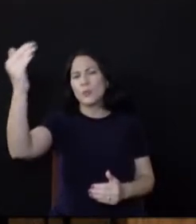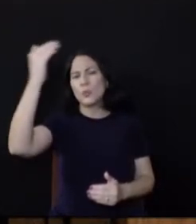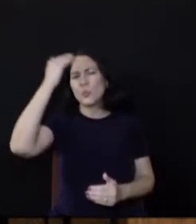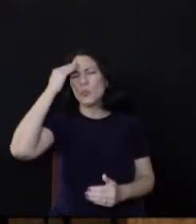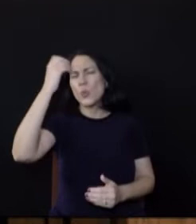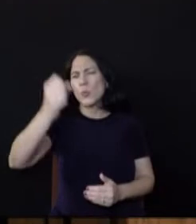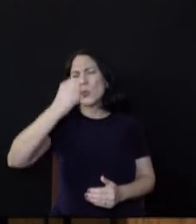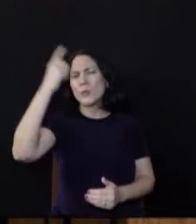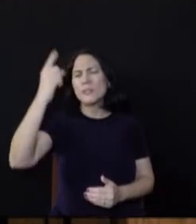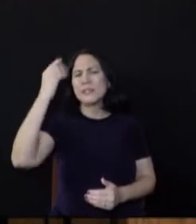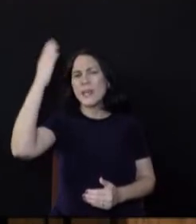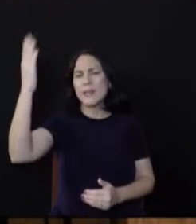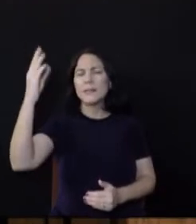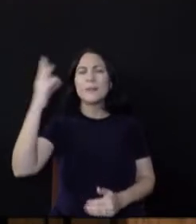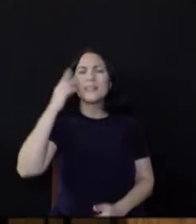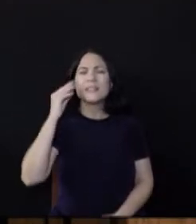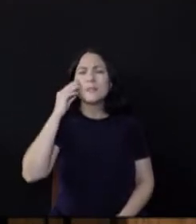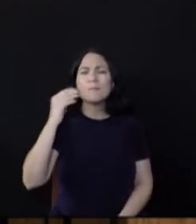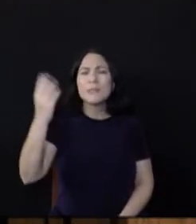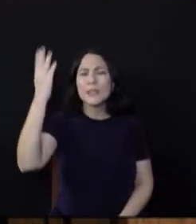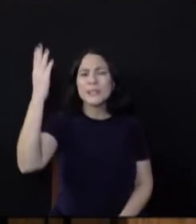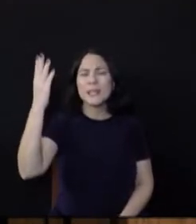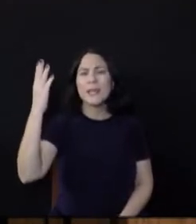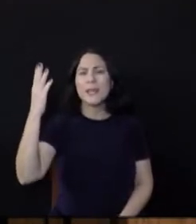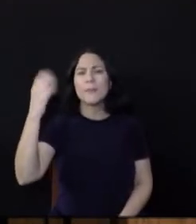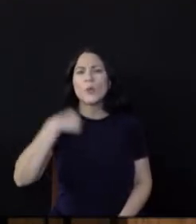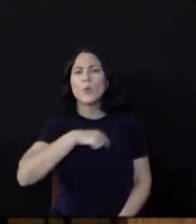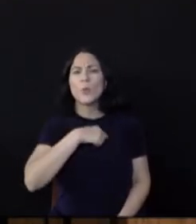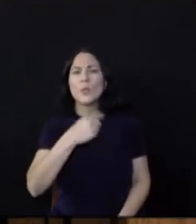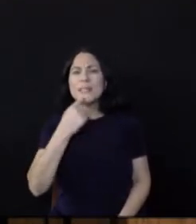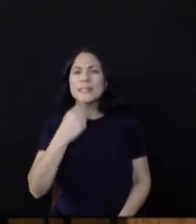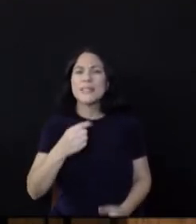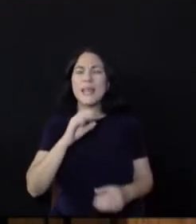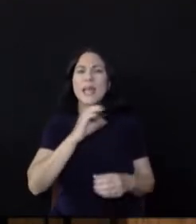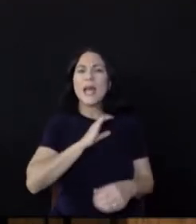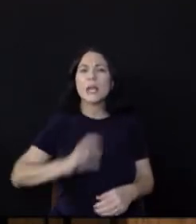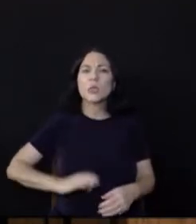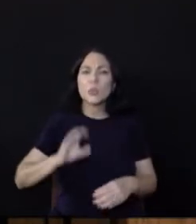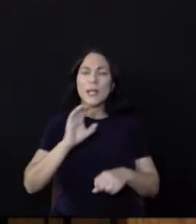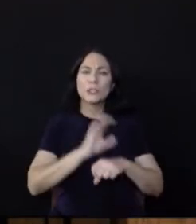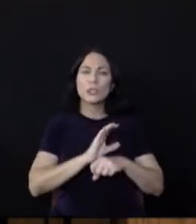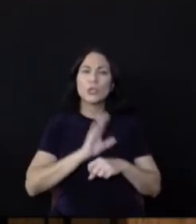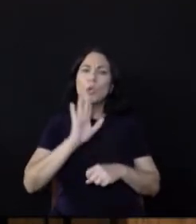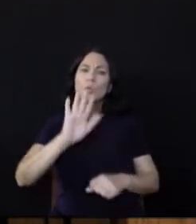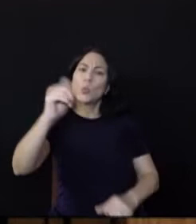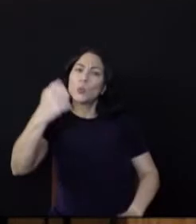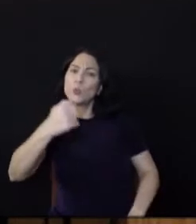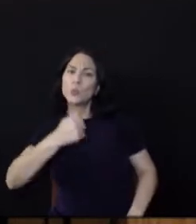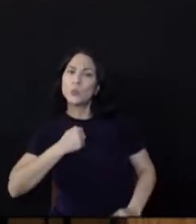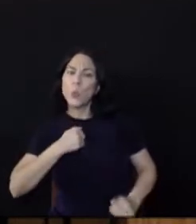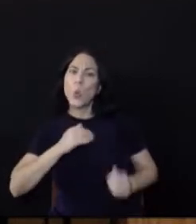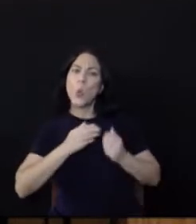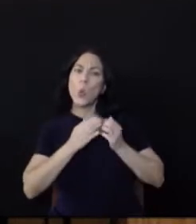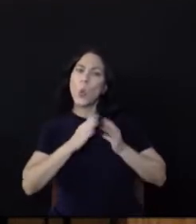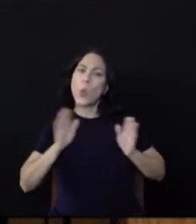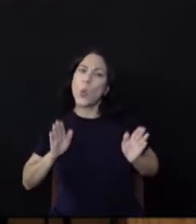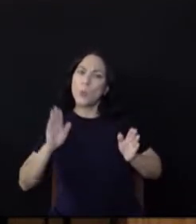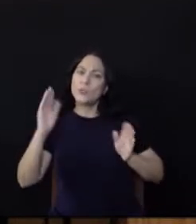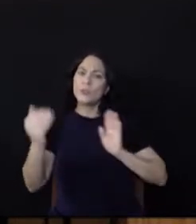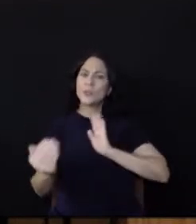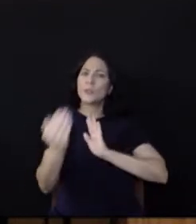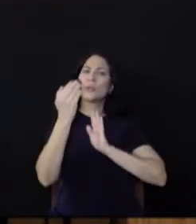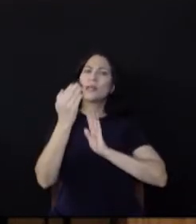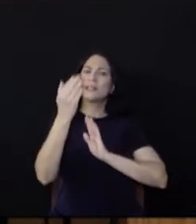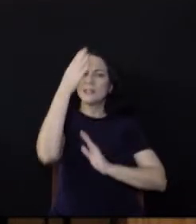to experience, as we say as Christ's church, your soul opened to the very presence of God, to the very presence of